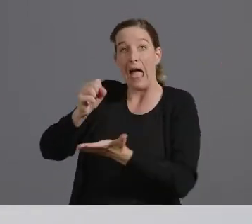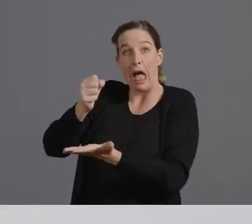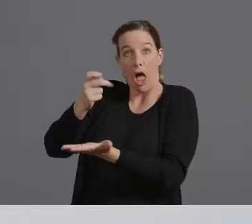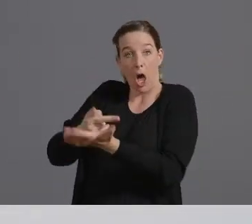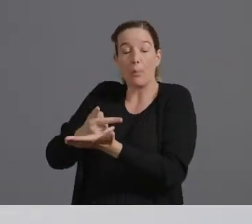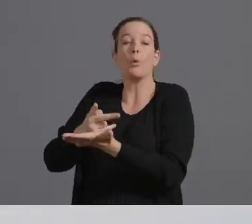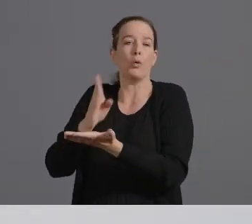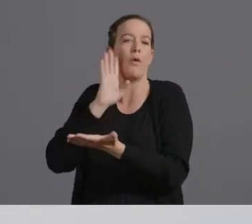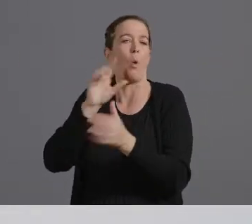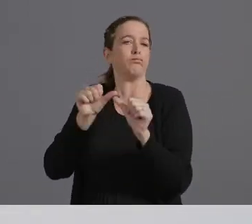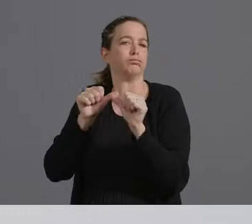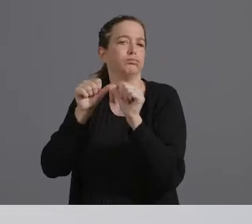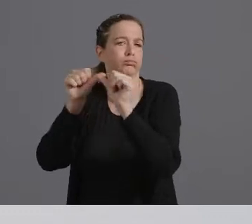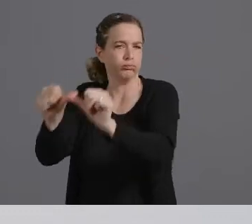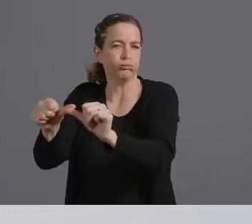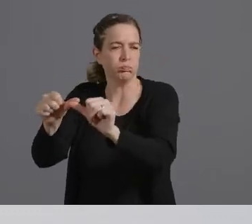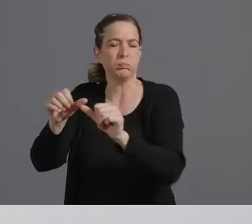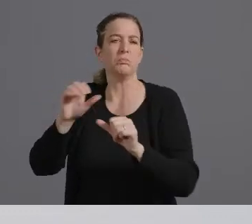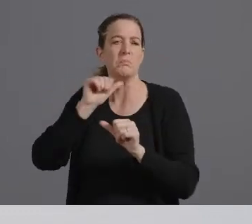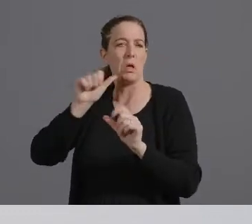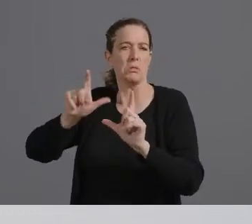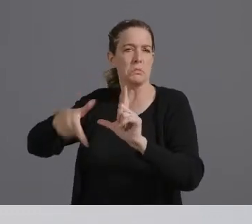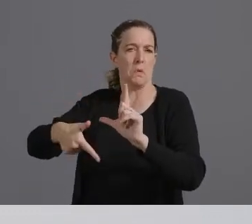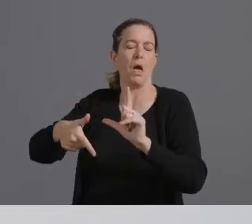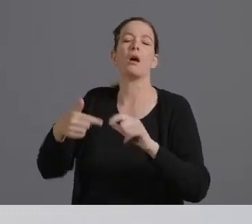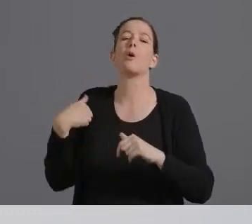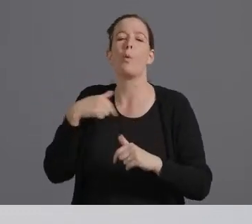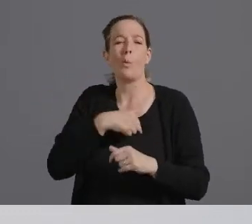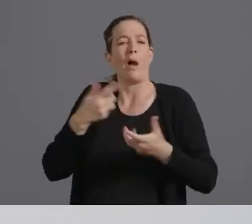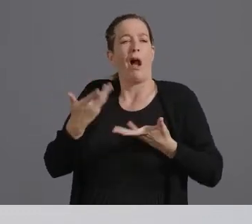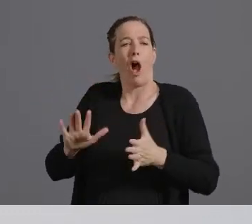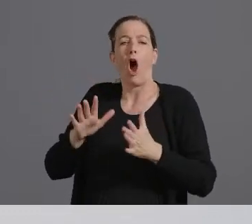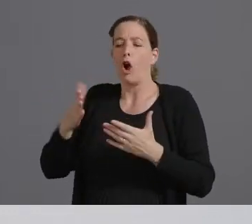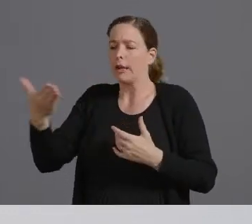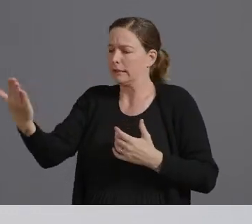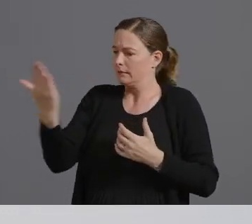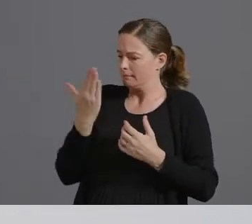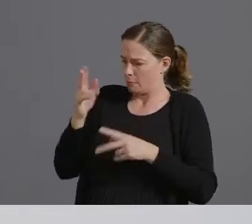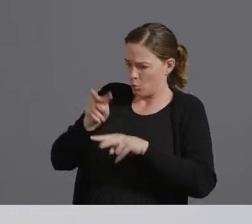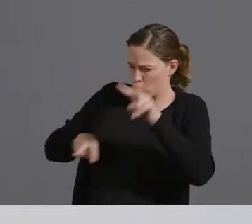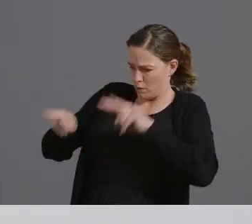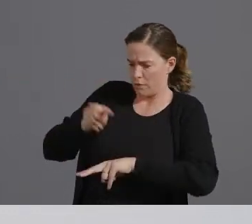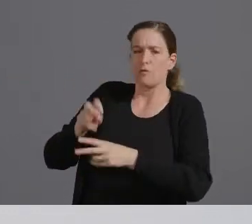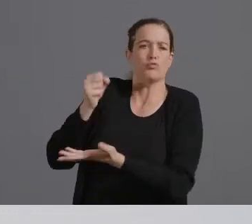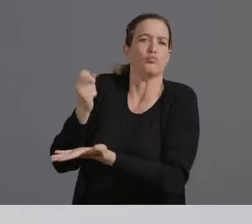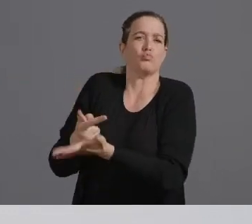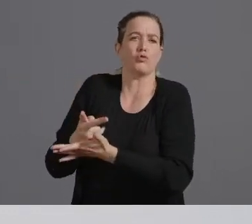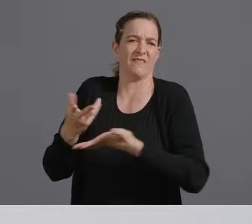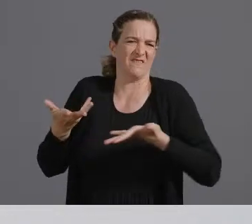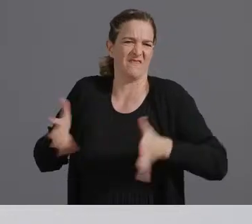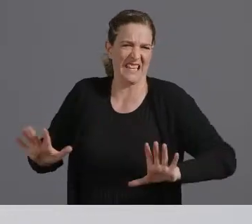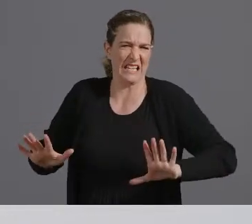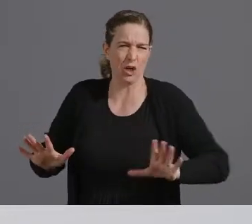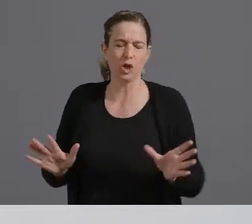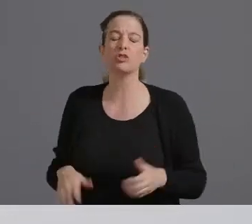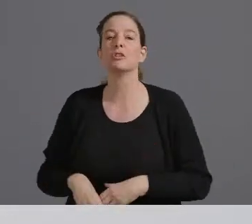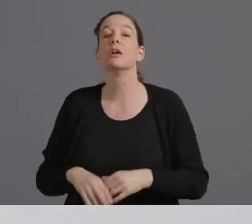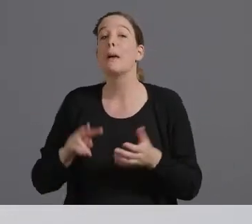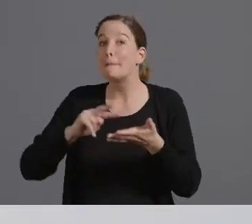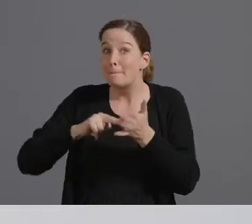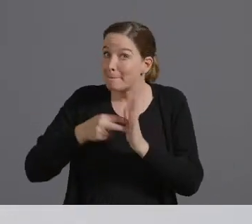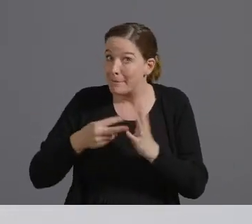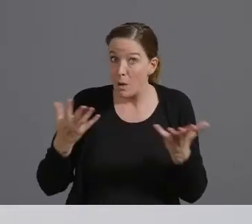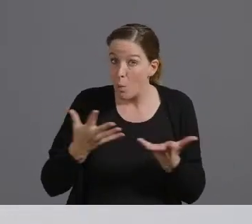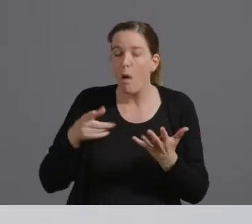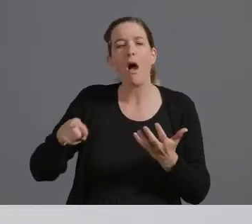had previously reviewed their plan and had approved it after they had submitted it to us. So what that will do is that will allow them to